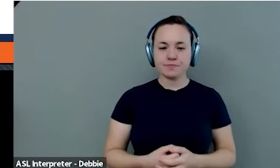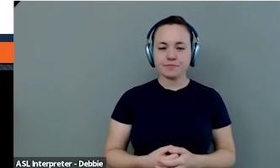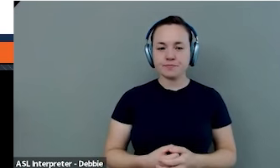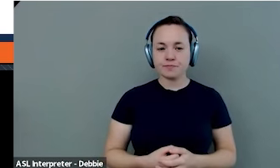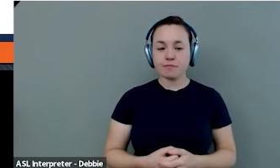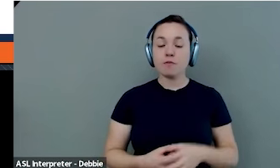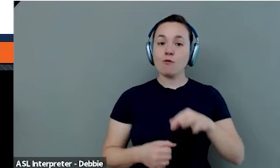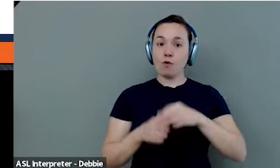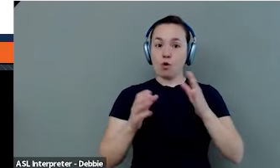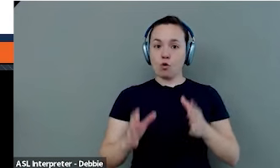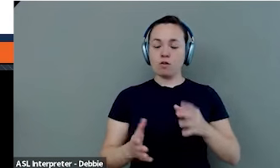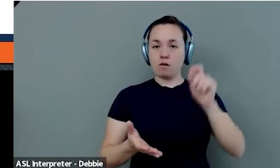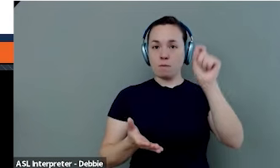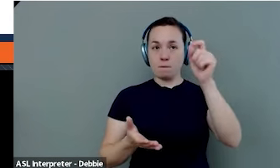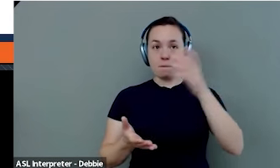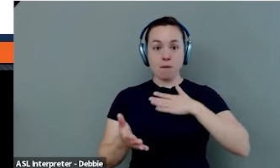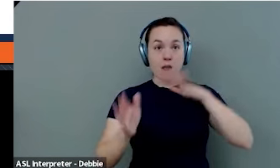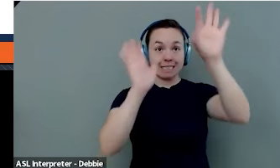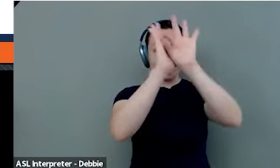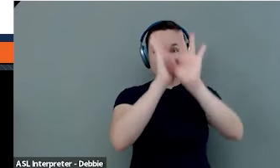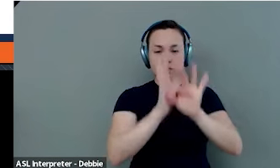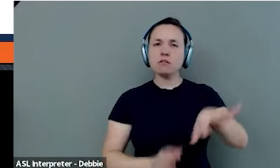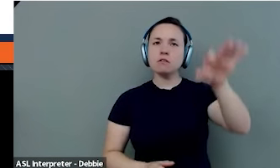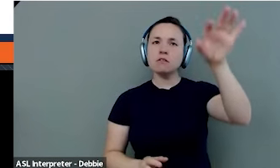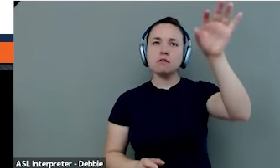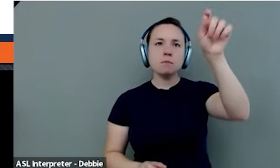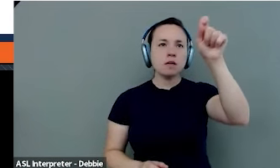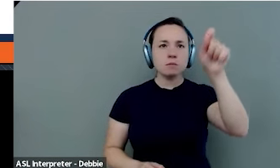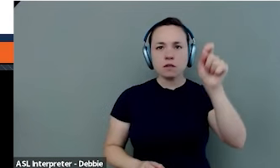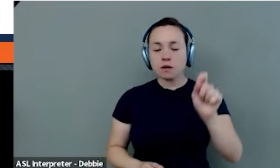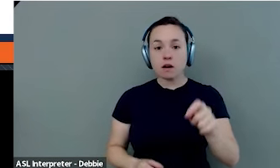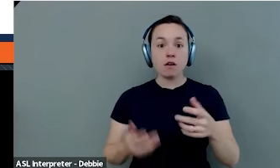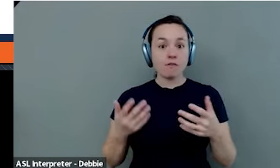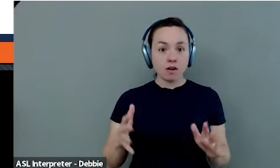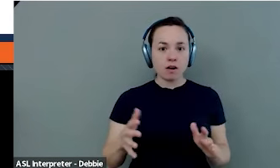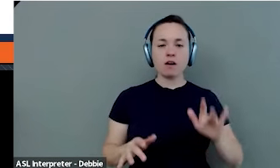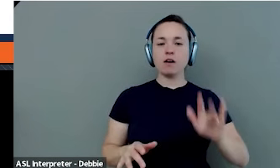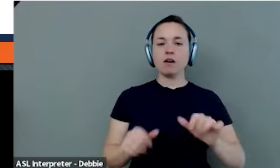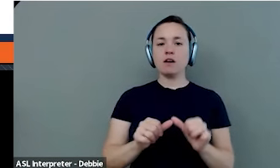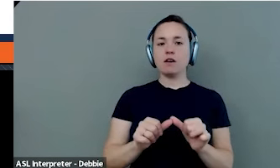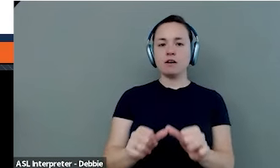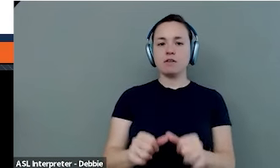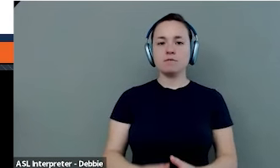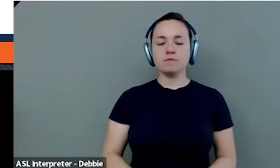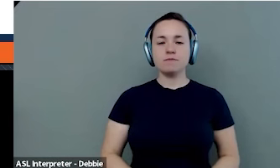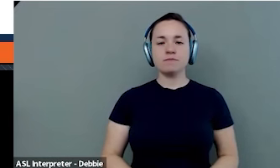The voter will mark their selections and then click the Continue button when finished.